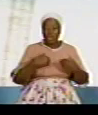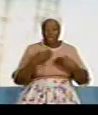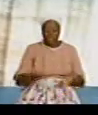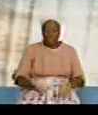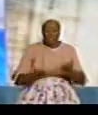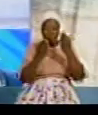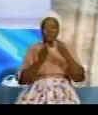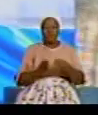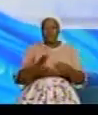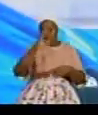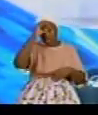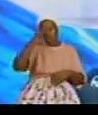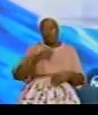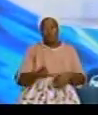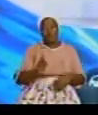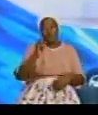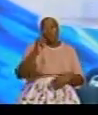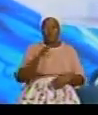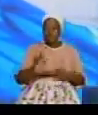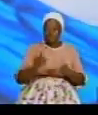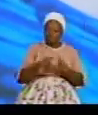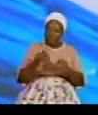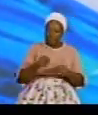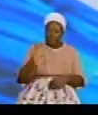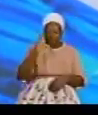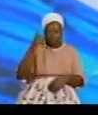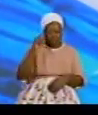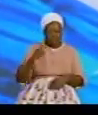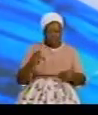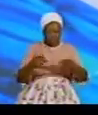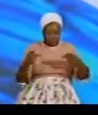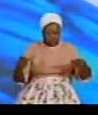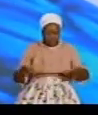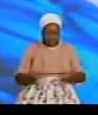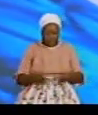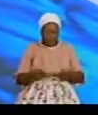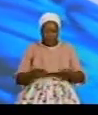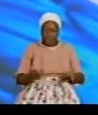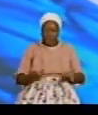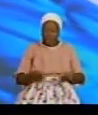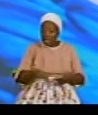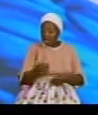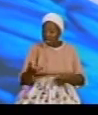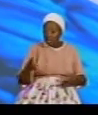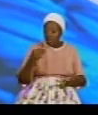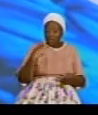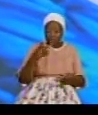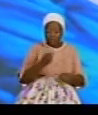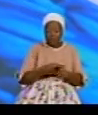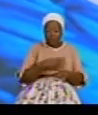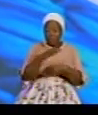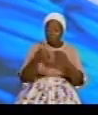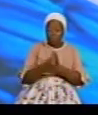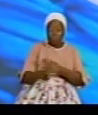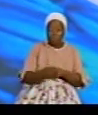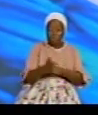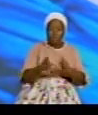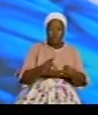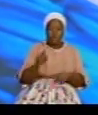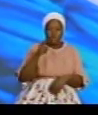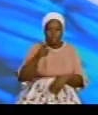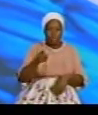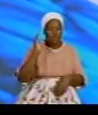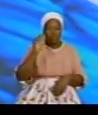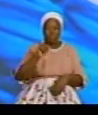for position, if you're looking for anything from the scribe, from the Pharisees, you will not want